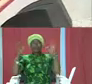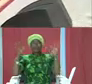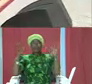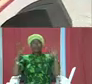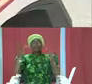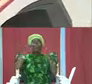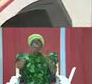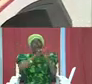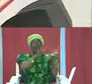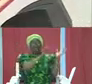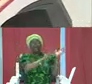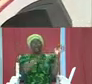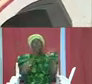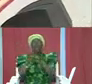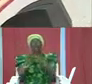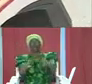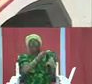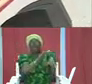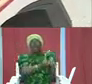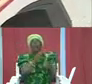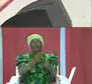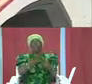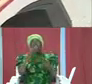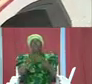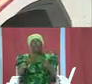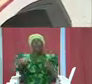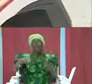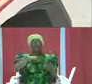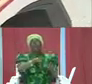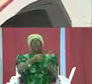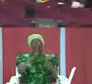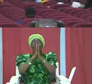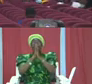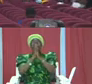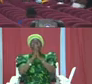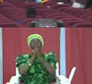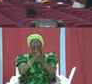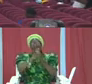In Jesus' mighty name we pray.